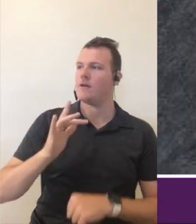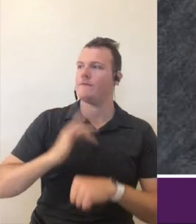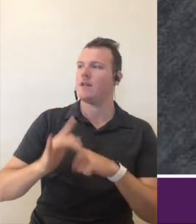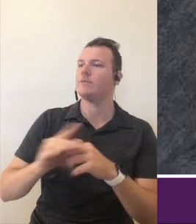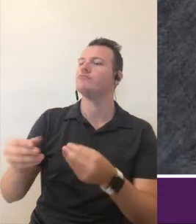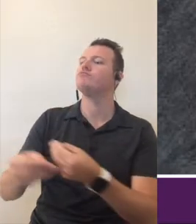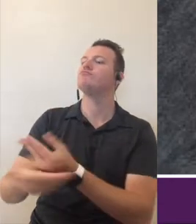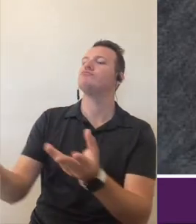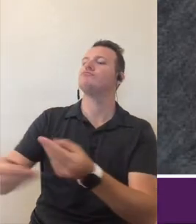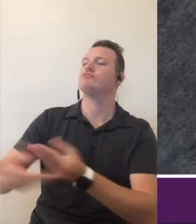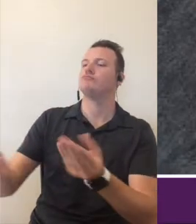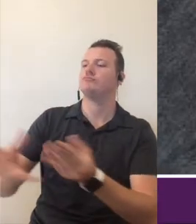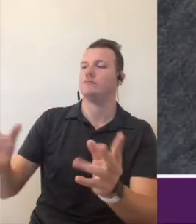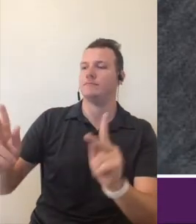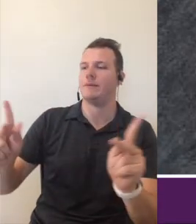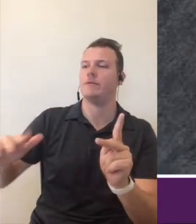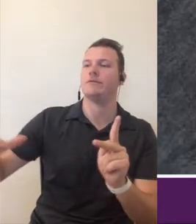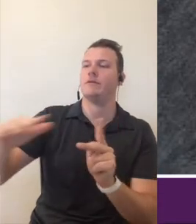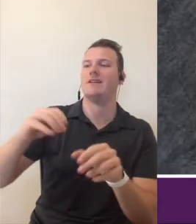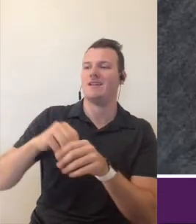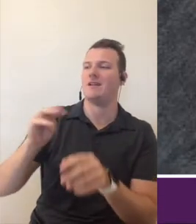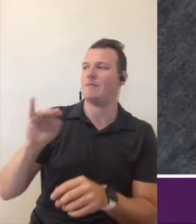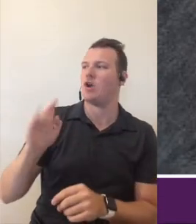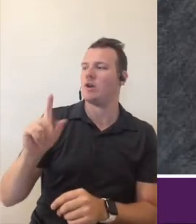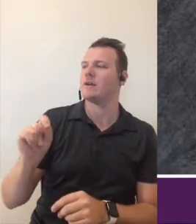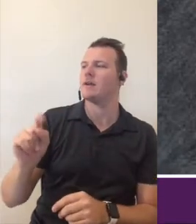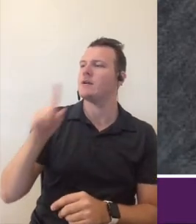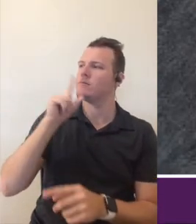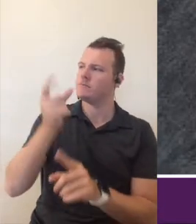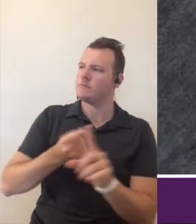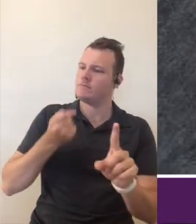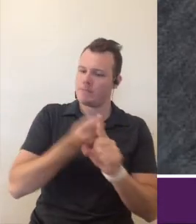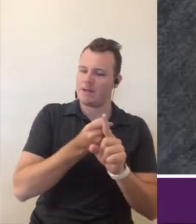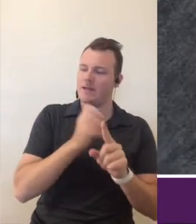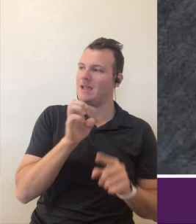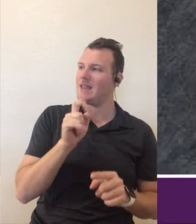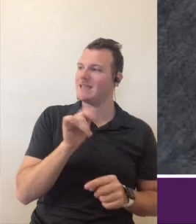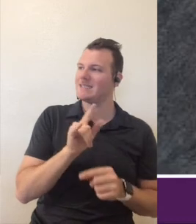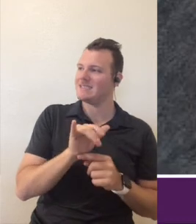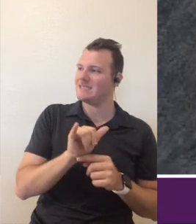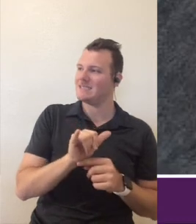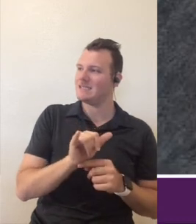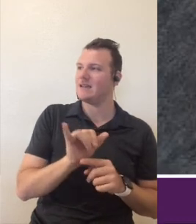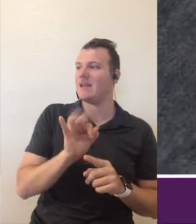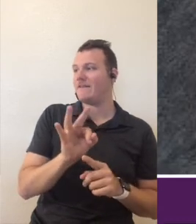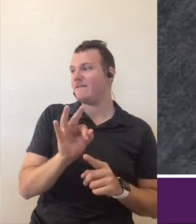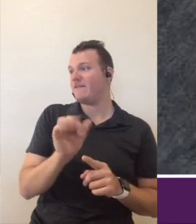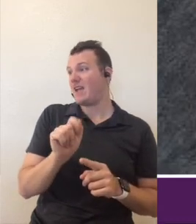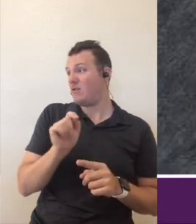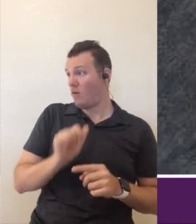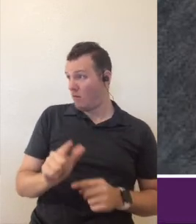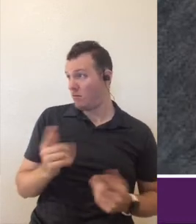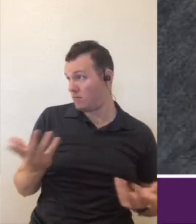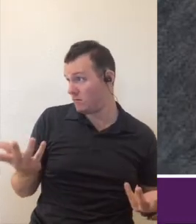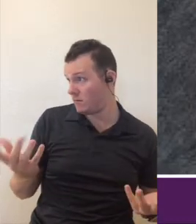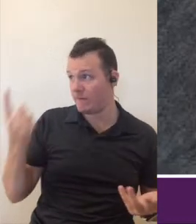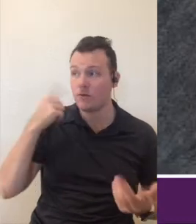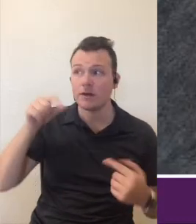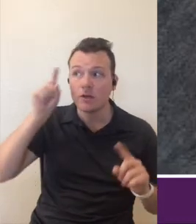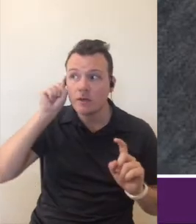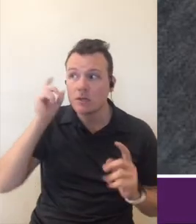asking, how will OTC hearing aids and their availability or wider availability in the market